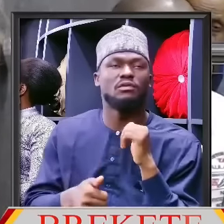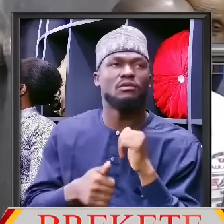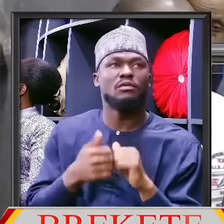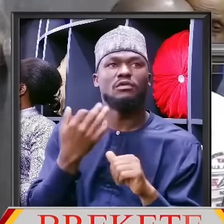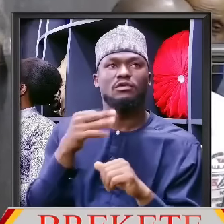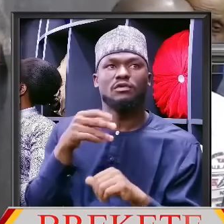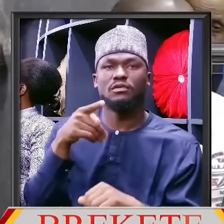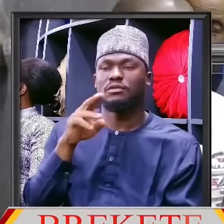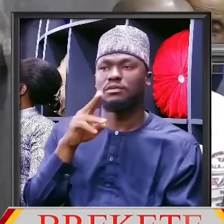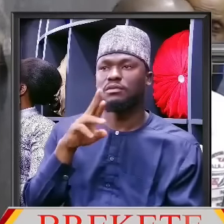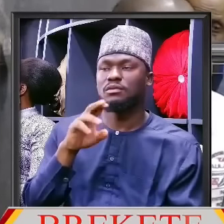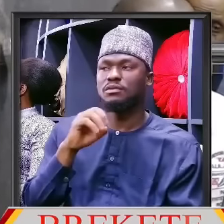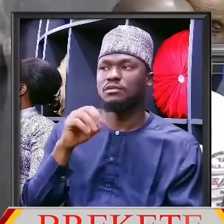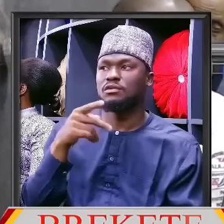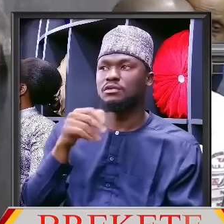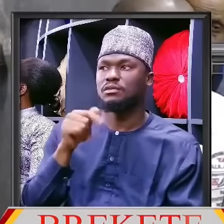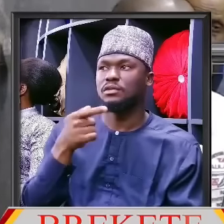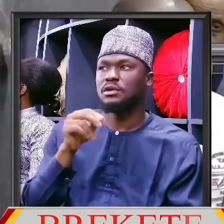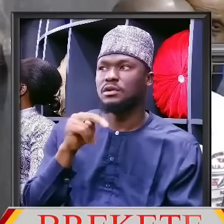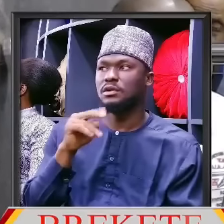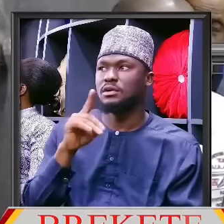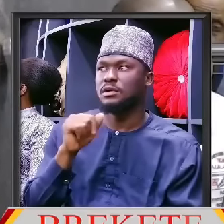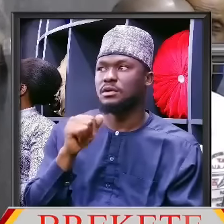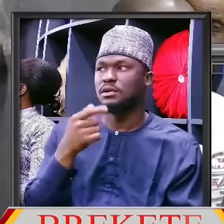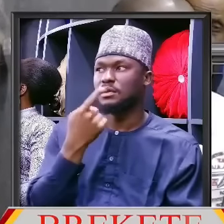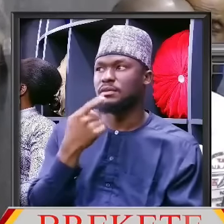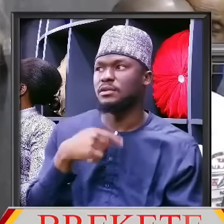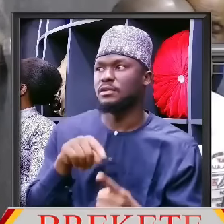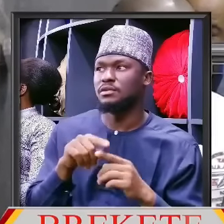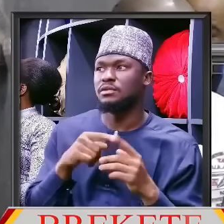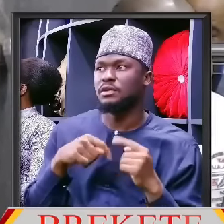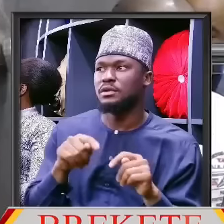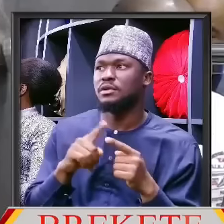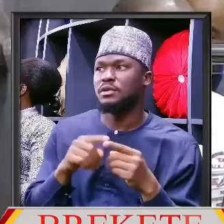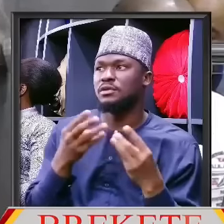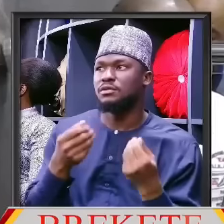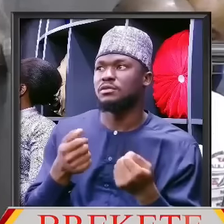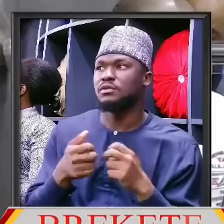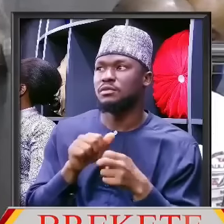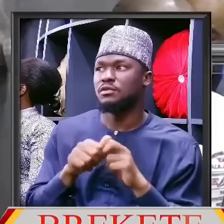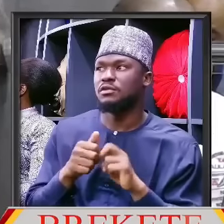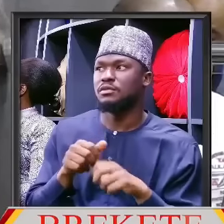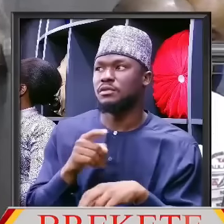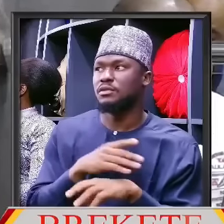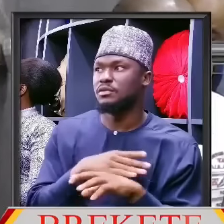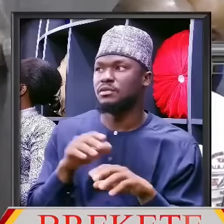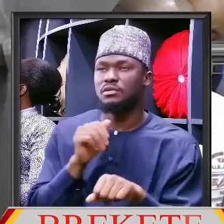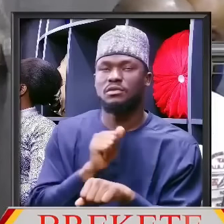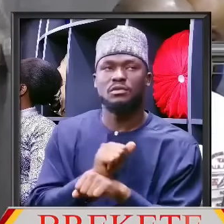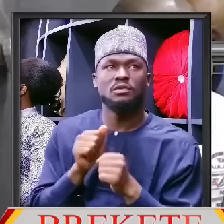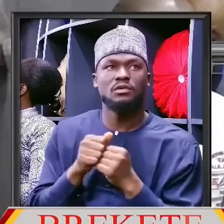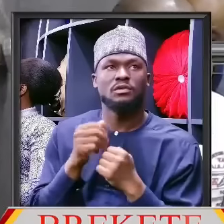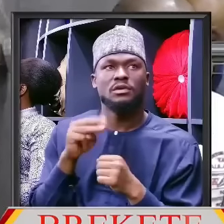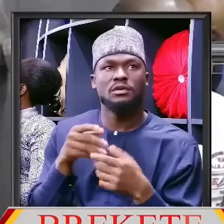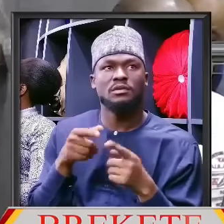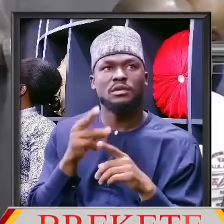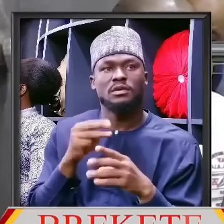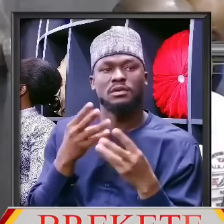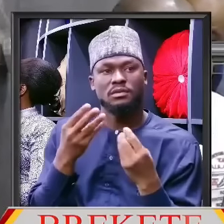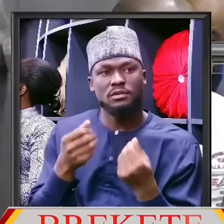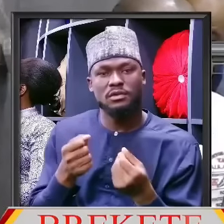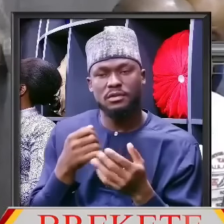if you look management when you come into office, when they try to solve problem where it is, you don't go work with them, make them resolve